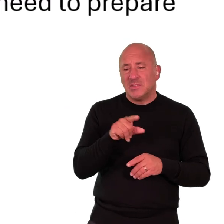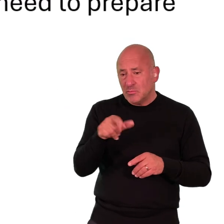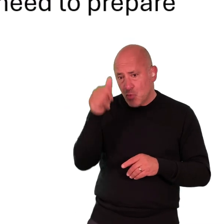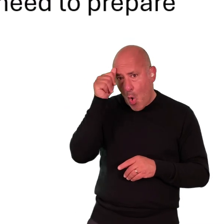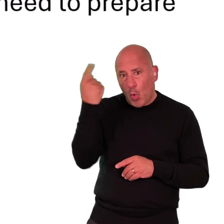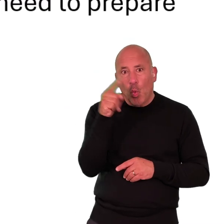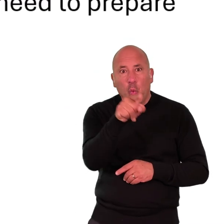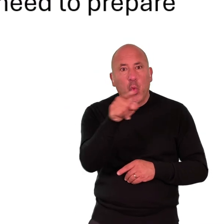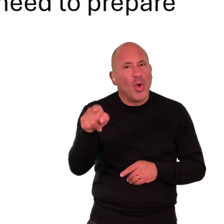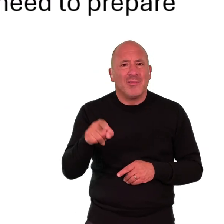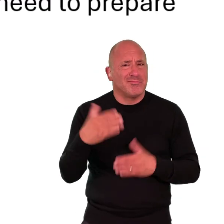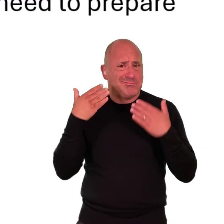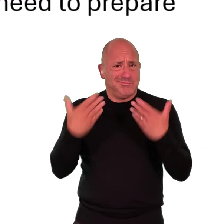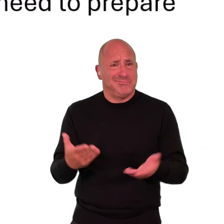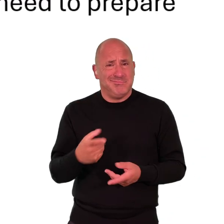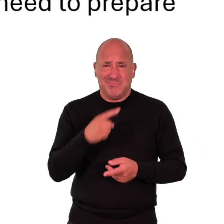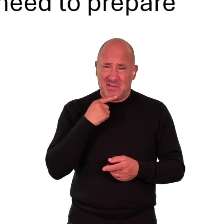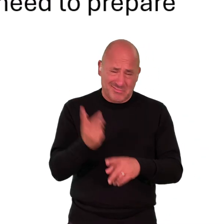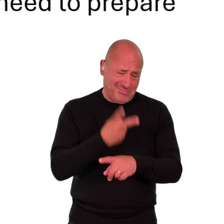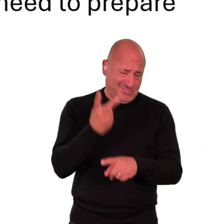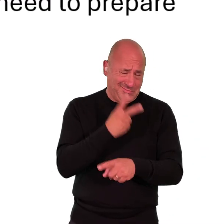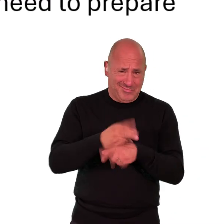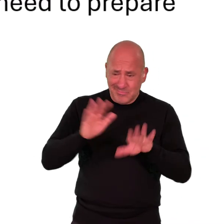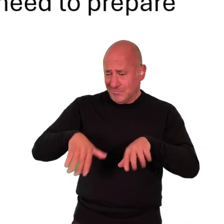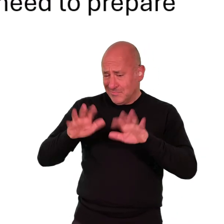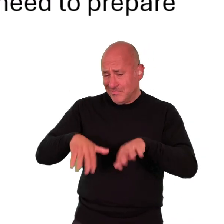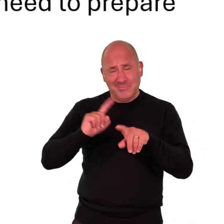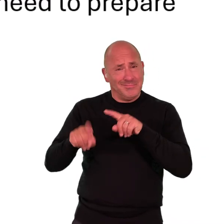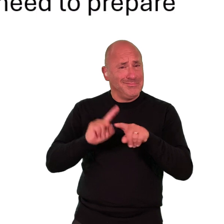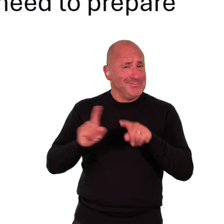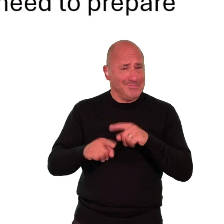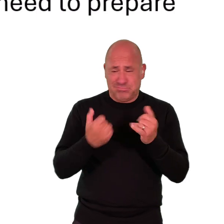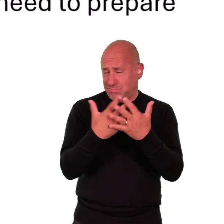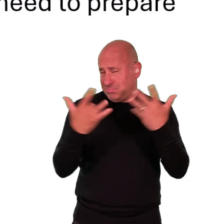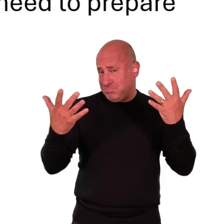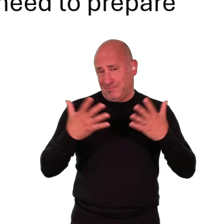enough to have a chance of being successful.